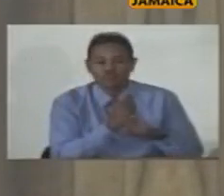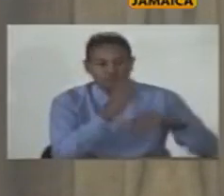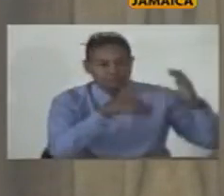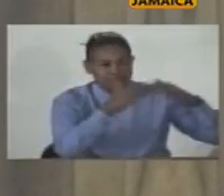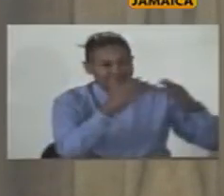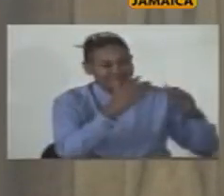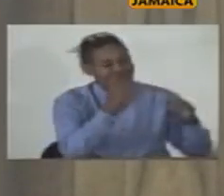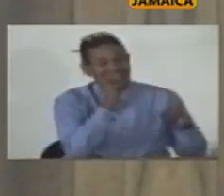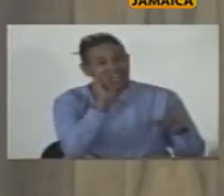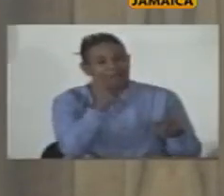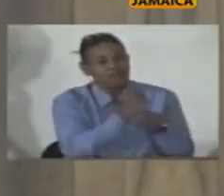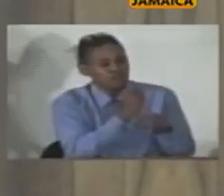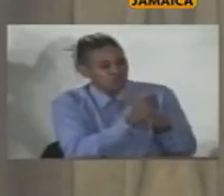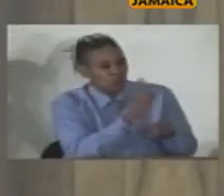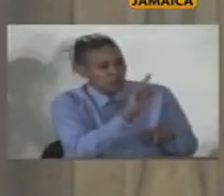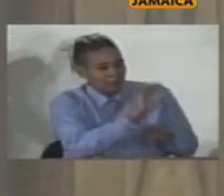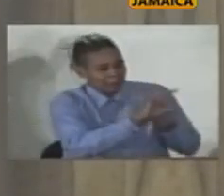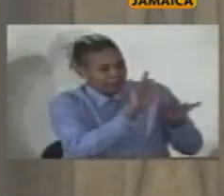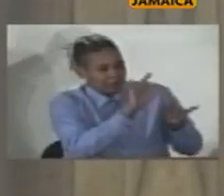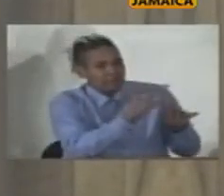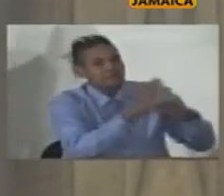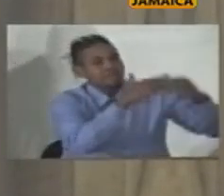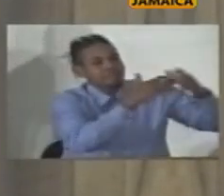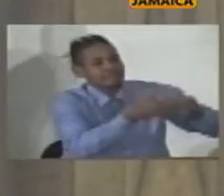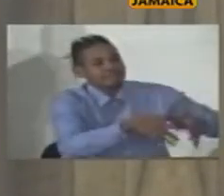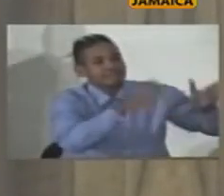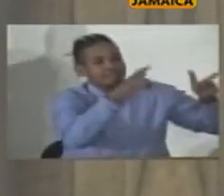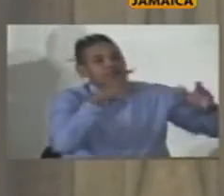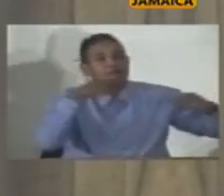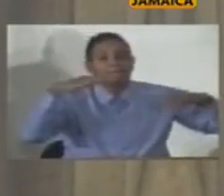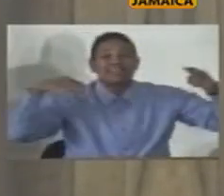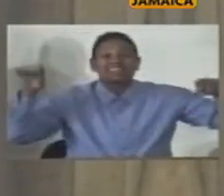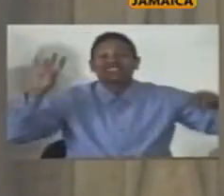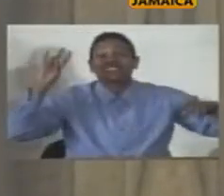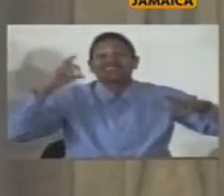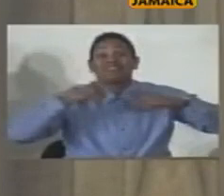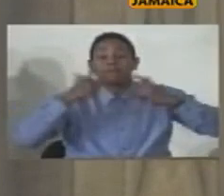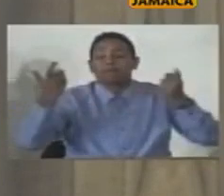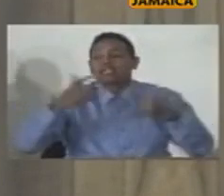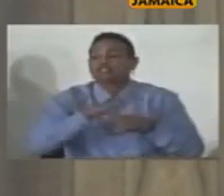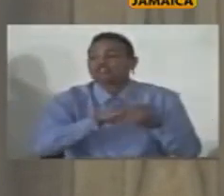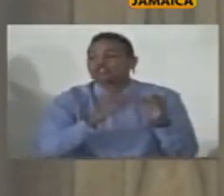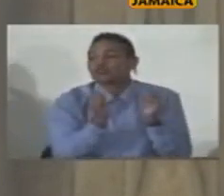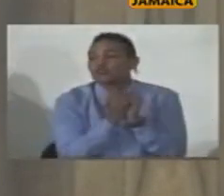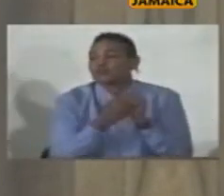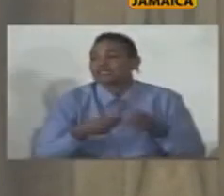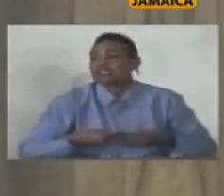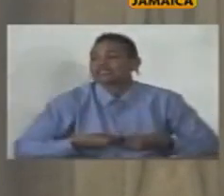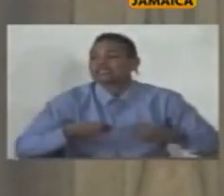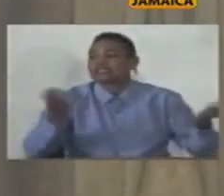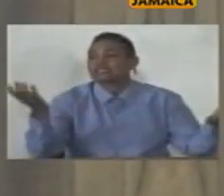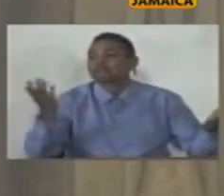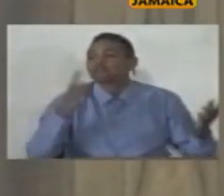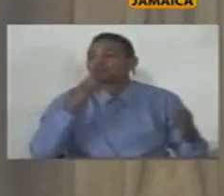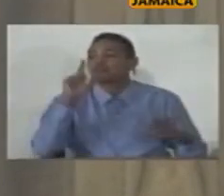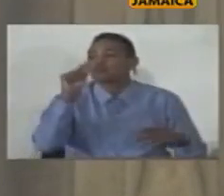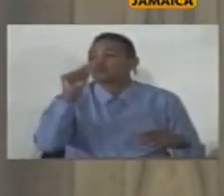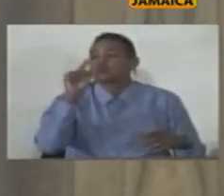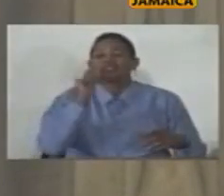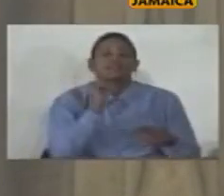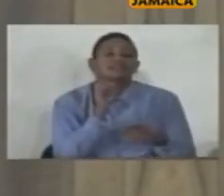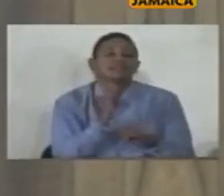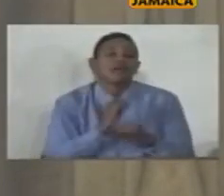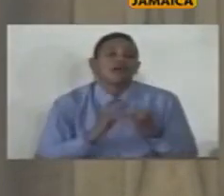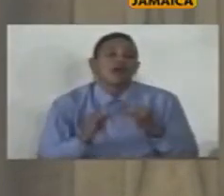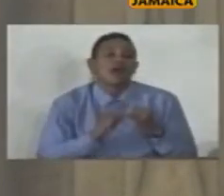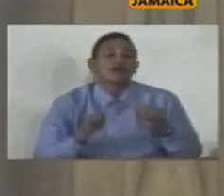constructed and beautifully painted in 7 major areas, along with distribution of over 20 metal garbage